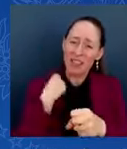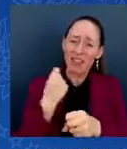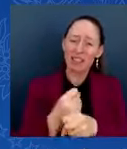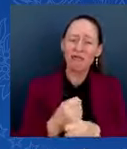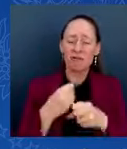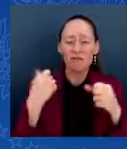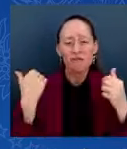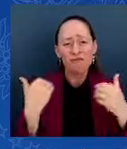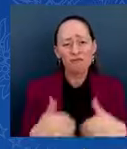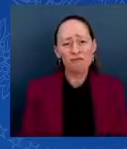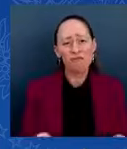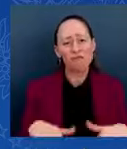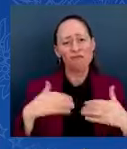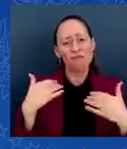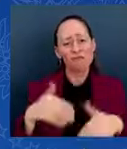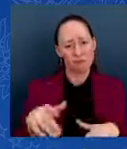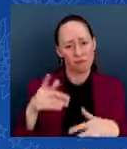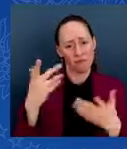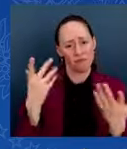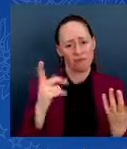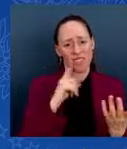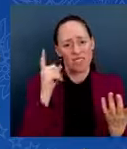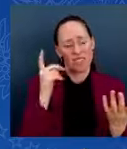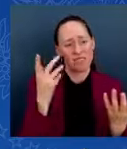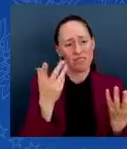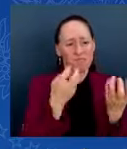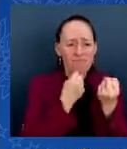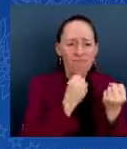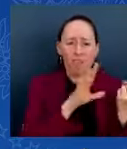Judy, we thank you so very much for being here today.